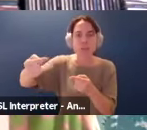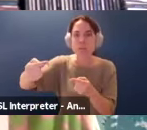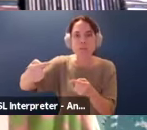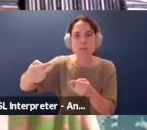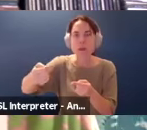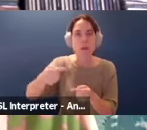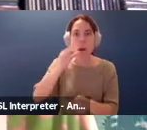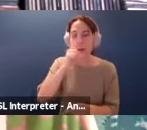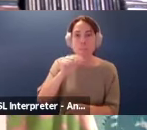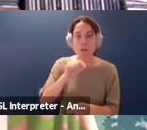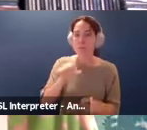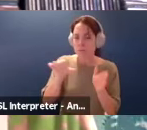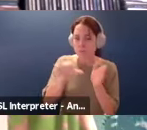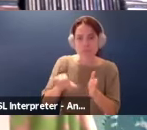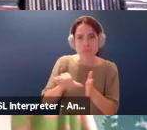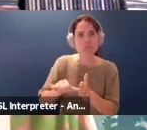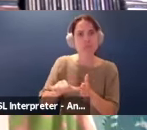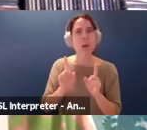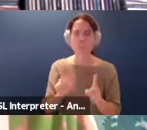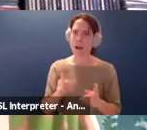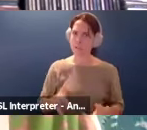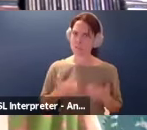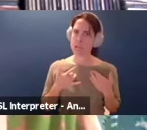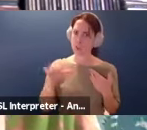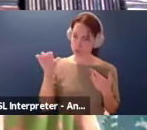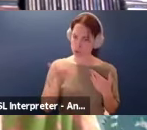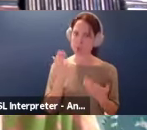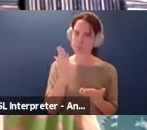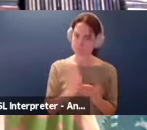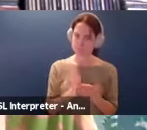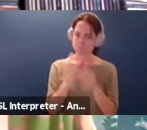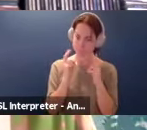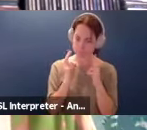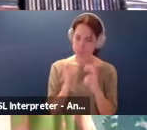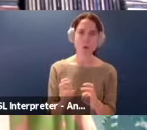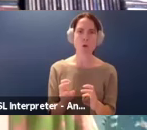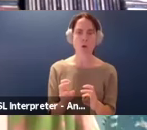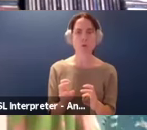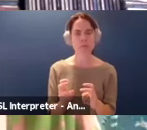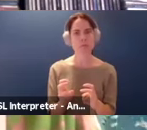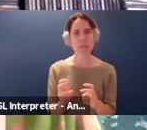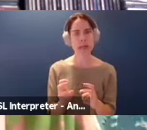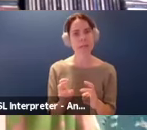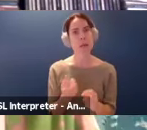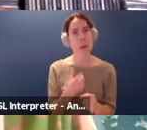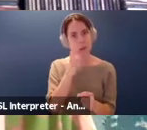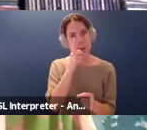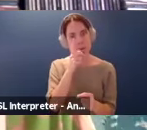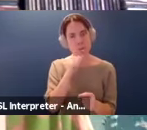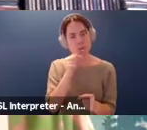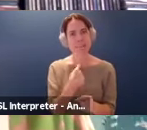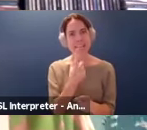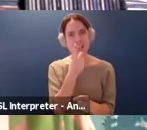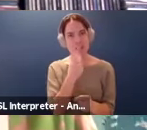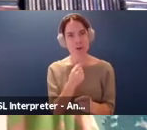great suggestion and it could really make a difference to our sangha and community and i think that it takes courage to ask for